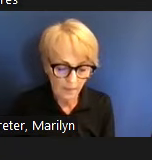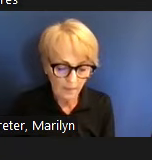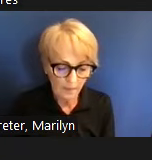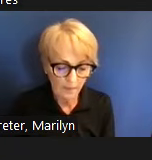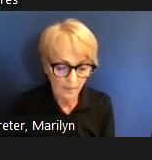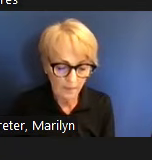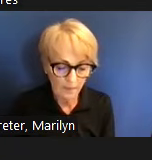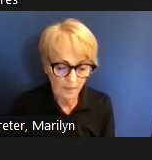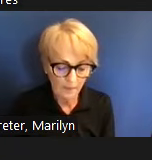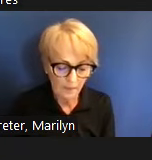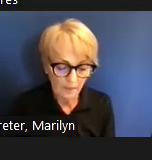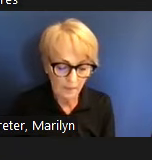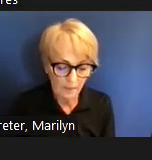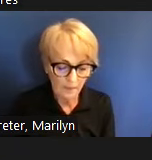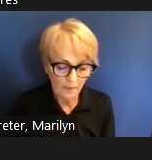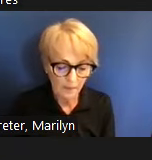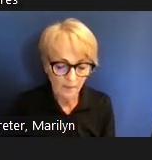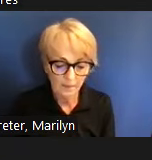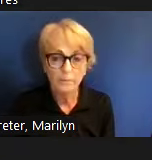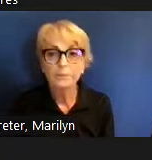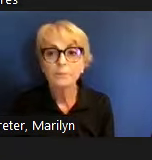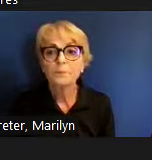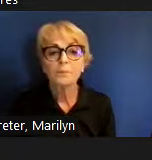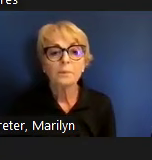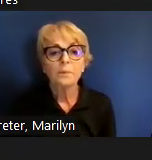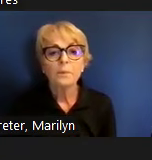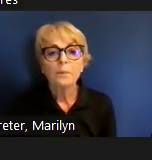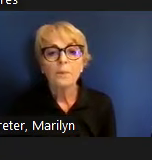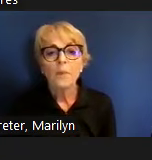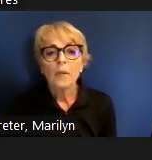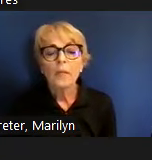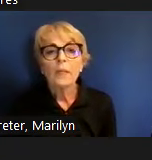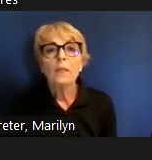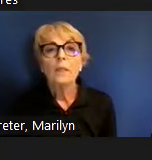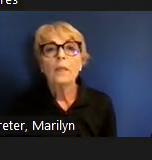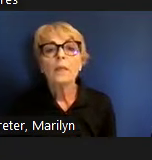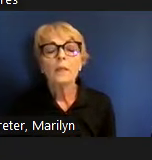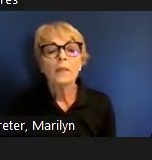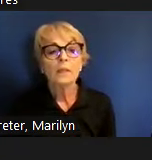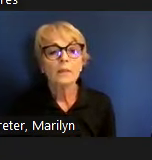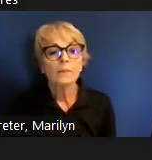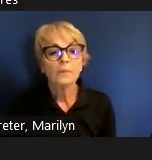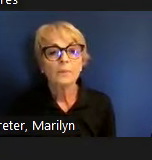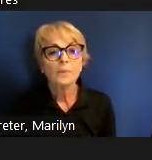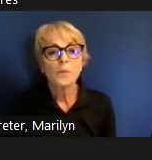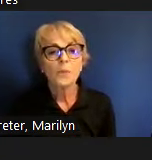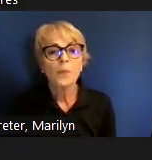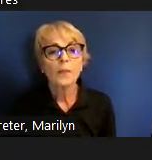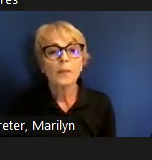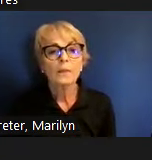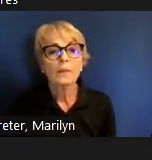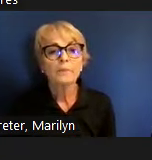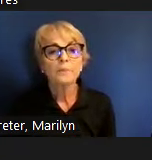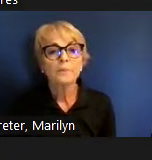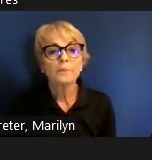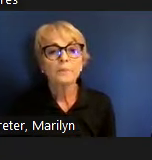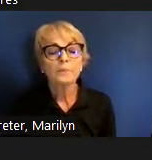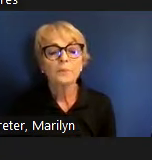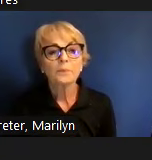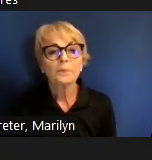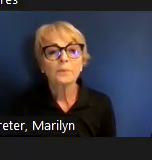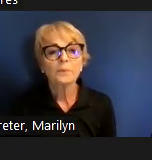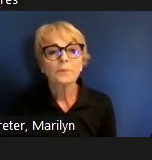and I think importantly, as you look now at the long COVID, the brain problems, particularly the cognitive troubles